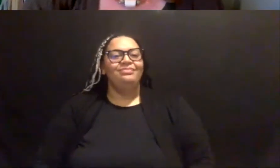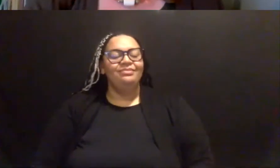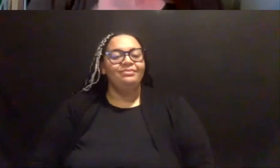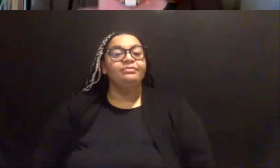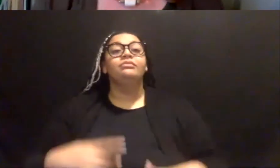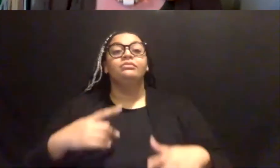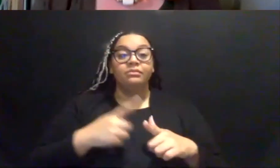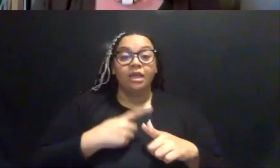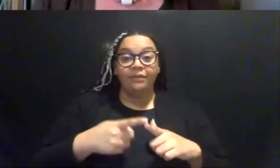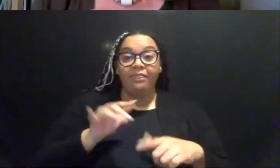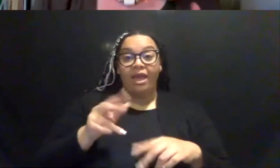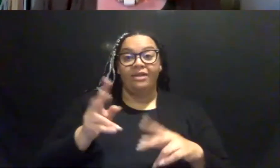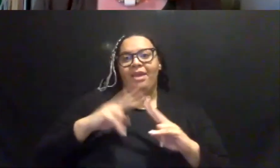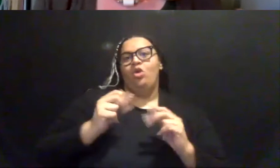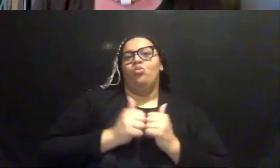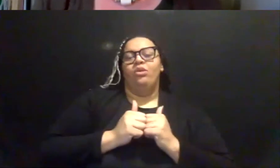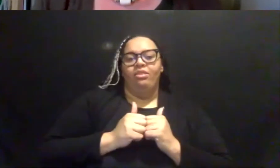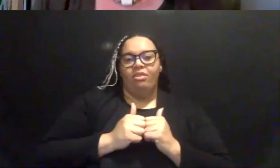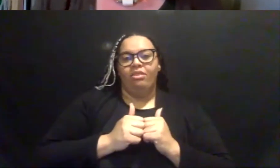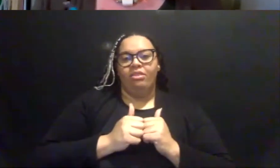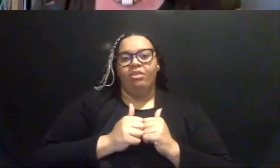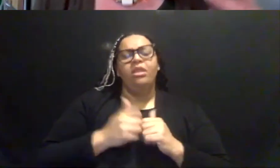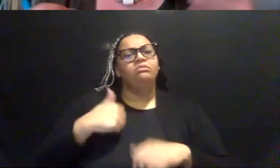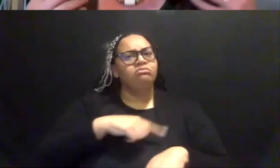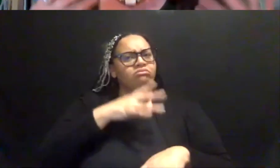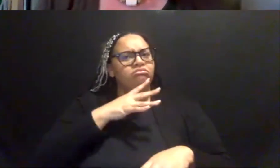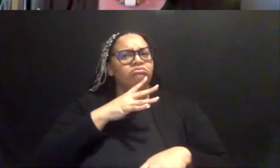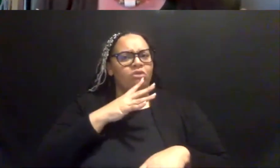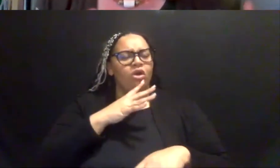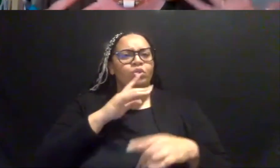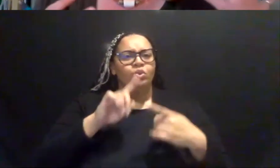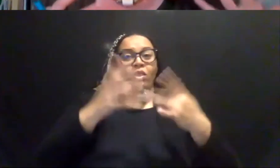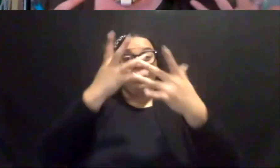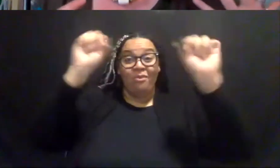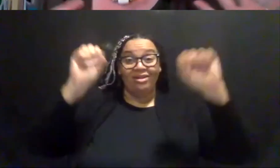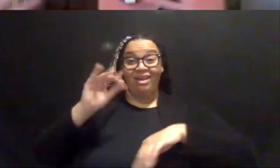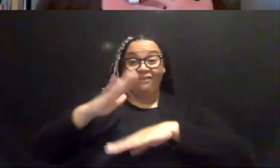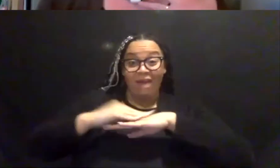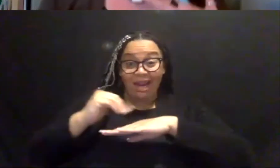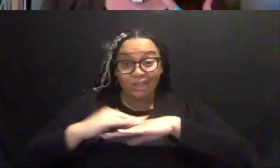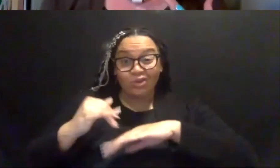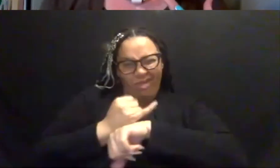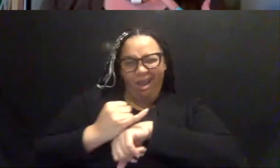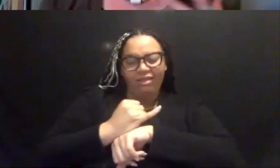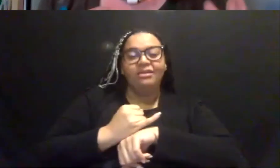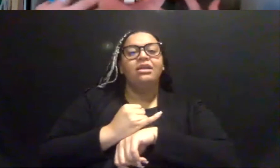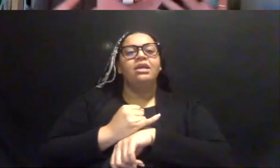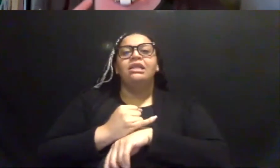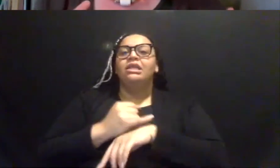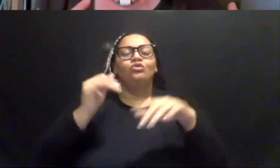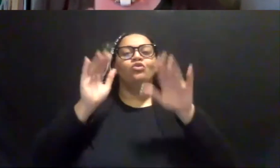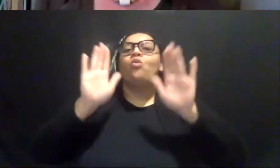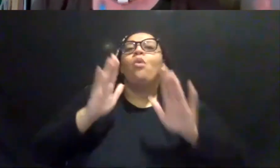And then that paired with, as you're talking about with the president of Madagascar, he is trying to introduce this great plan, and yet it needs to be backed with